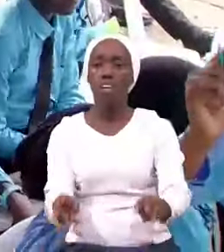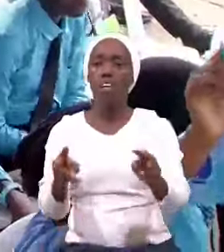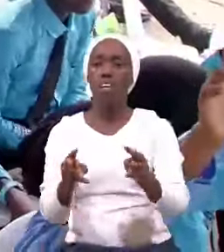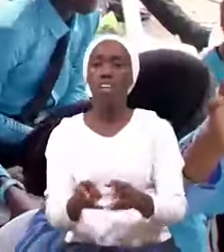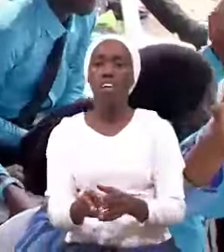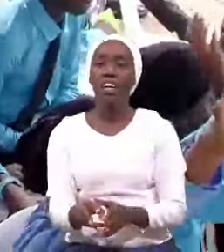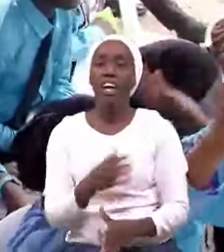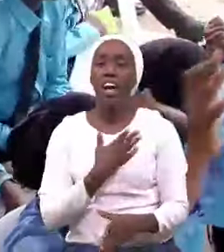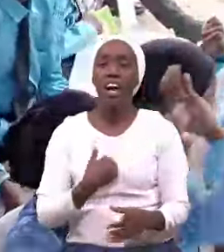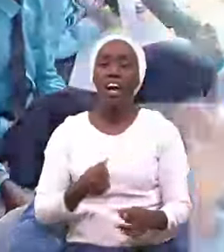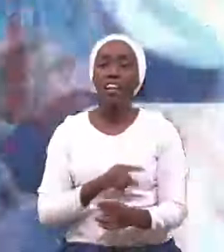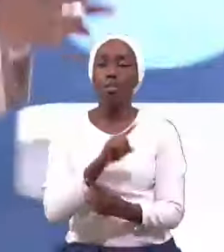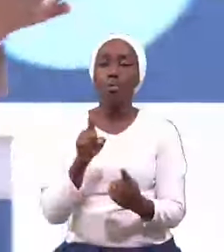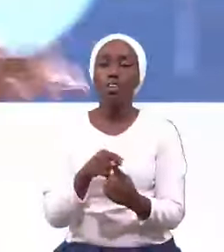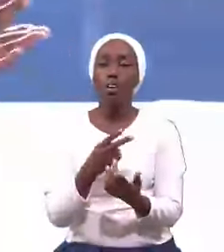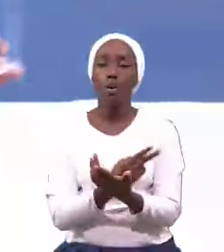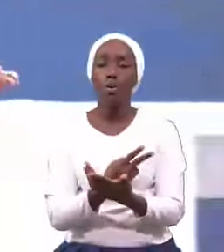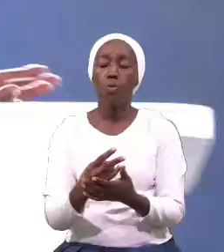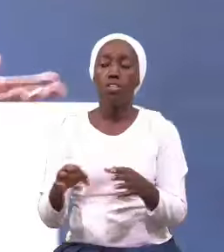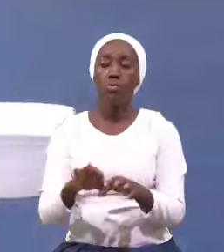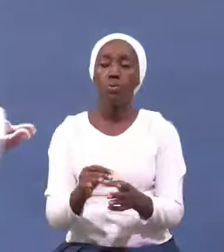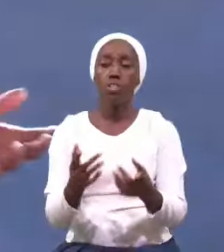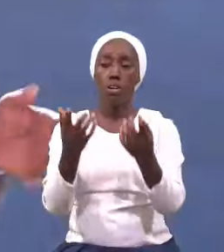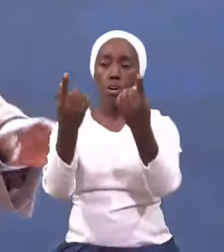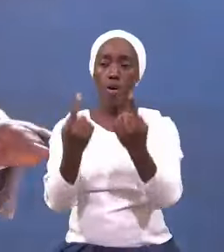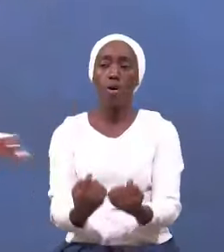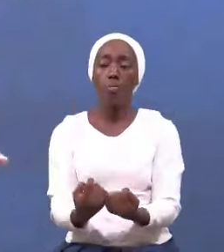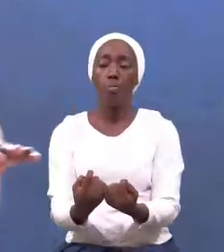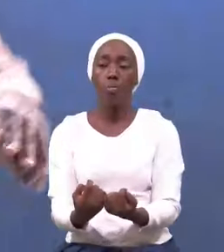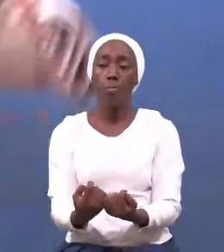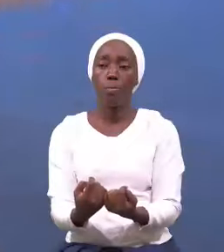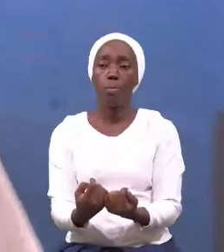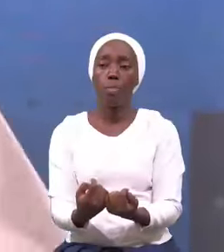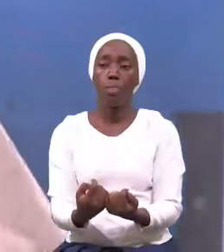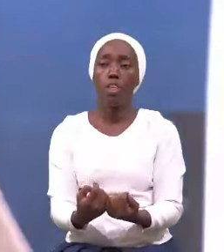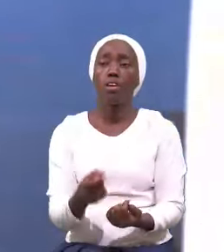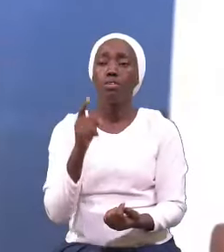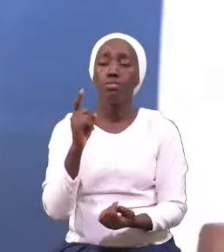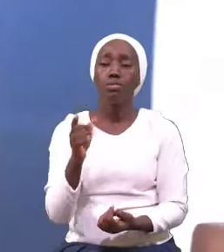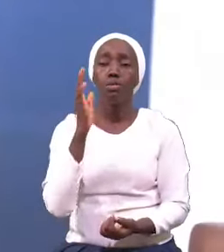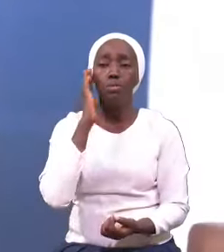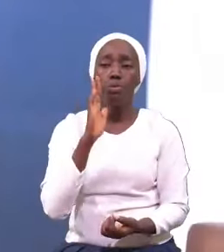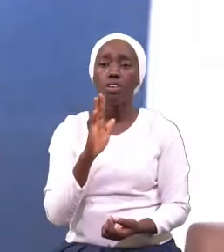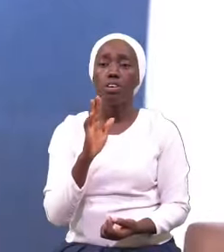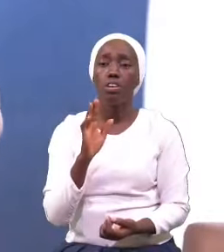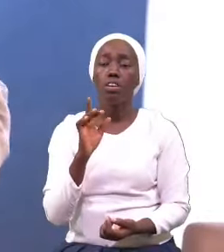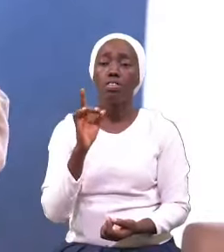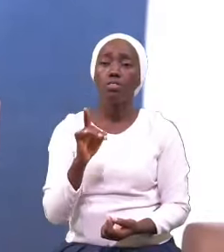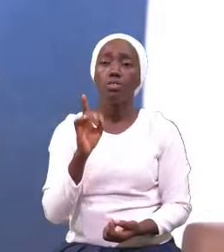And when the Holy Spirit comes, everything you do will now be at a higher level.